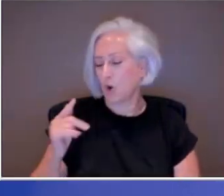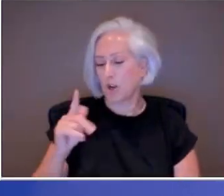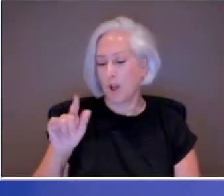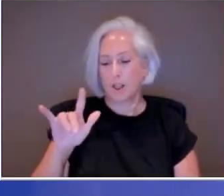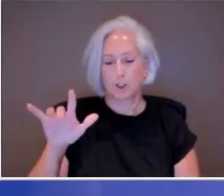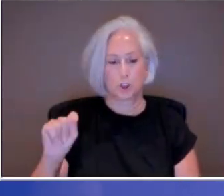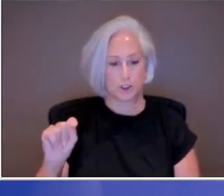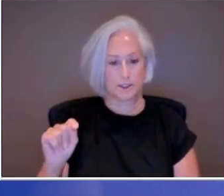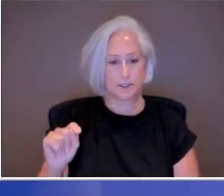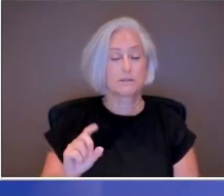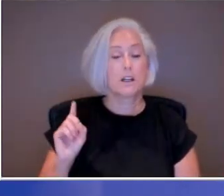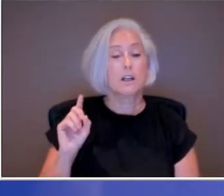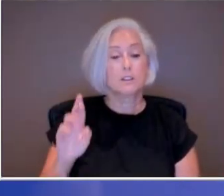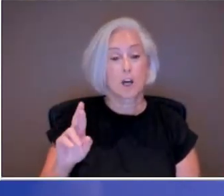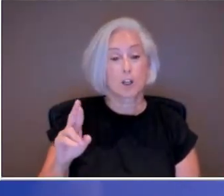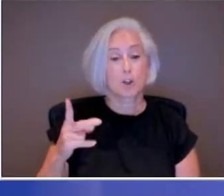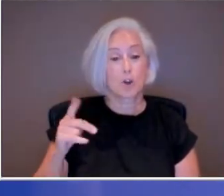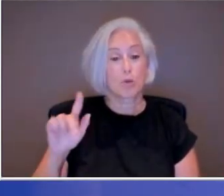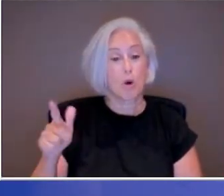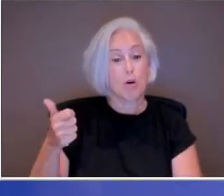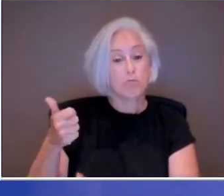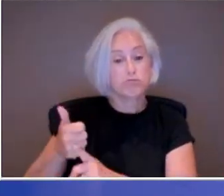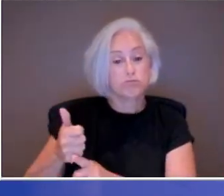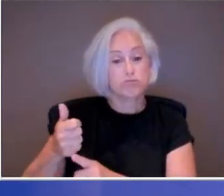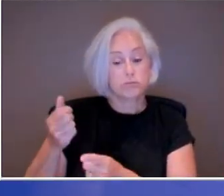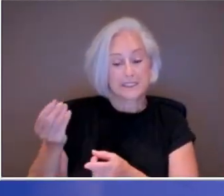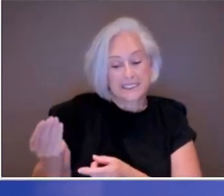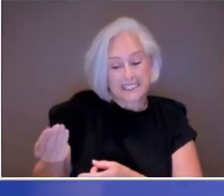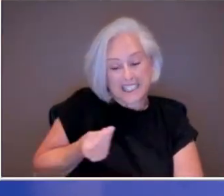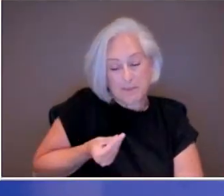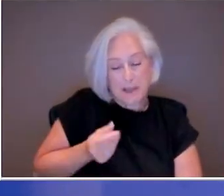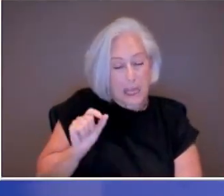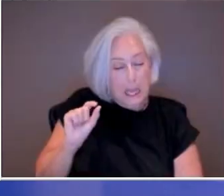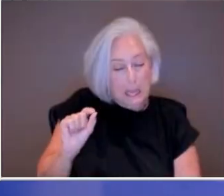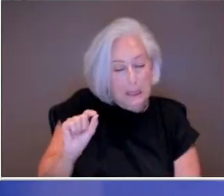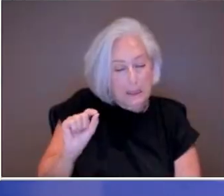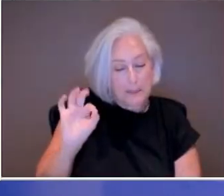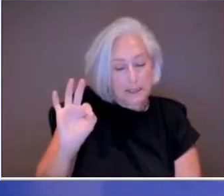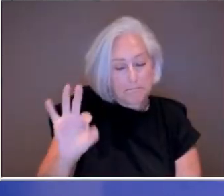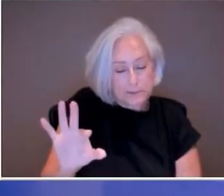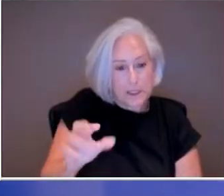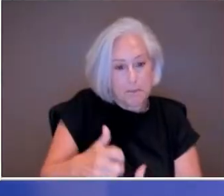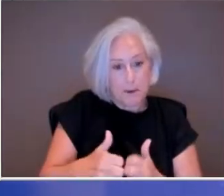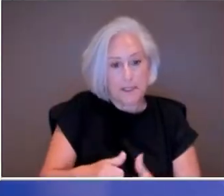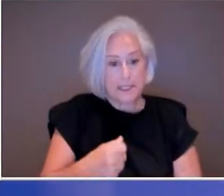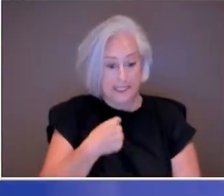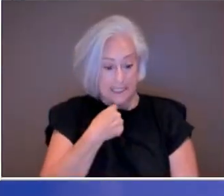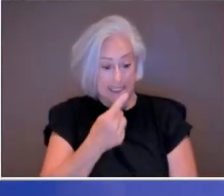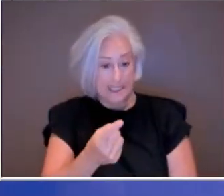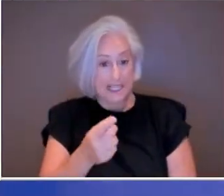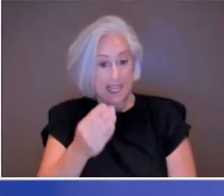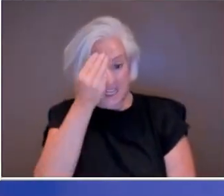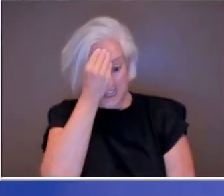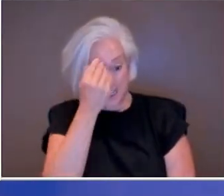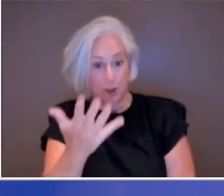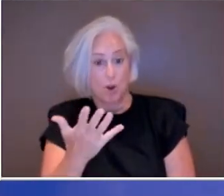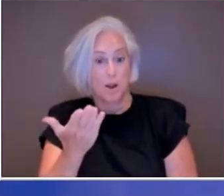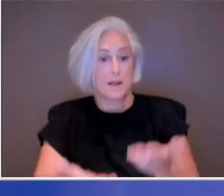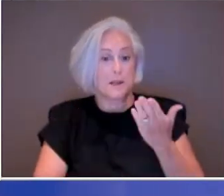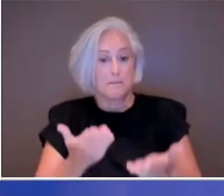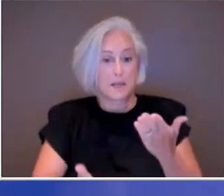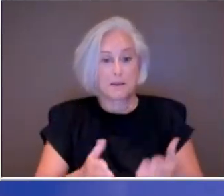given me just enough of a little heads up. He said, these could be benign